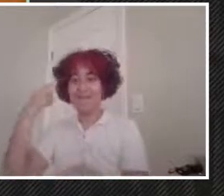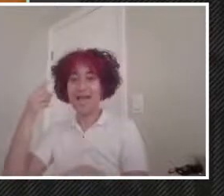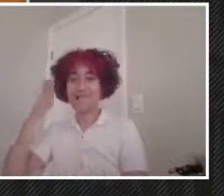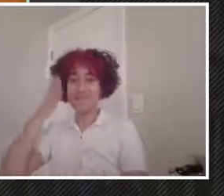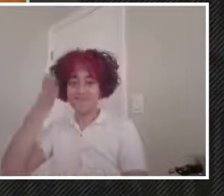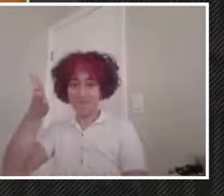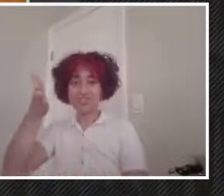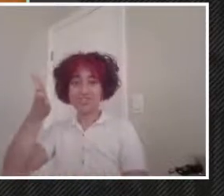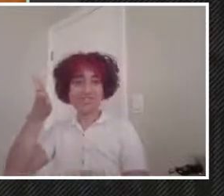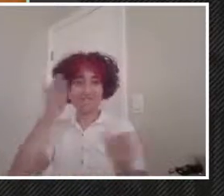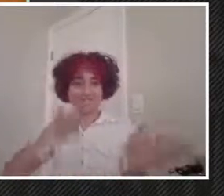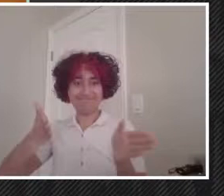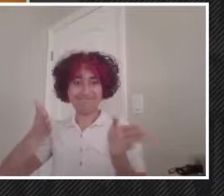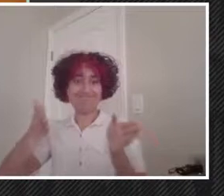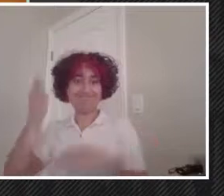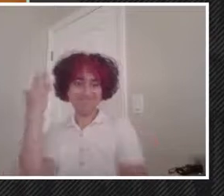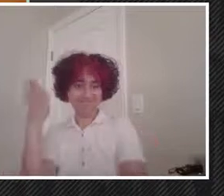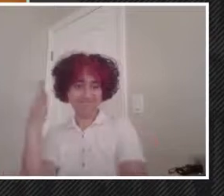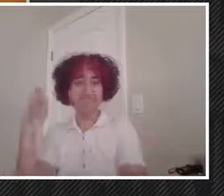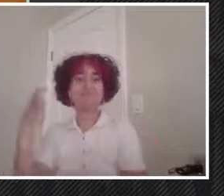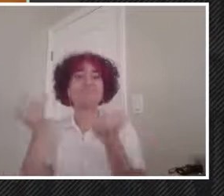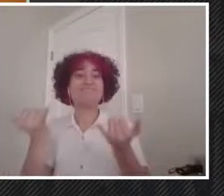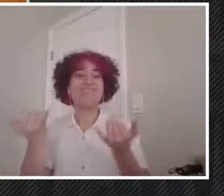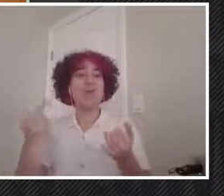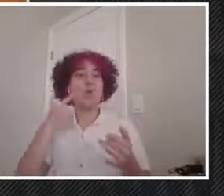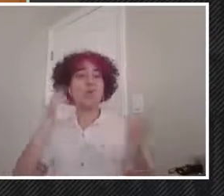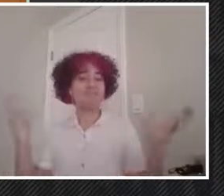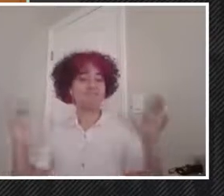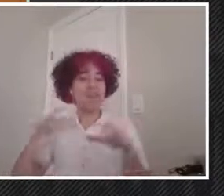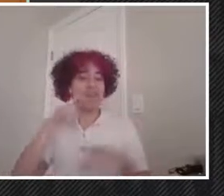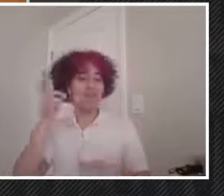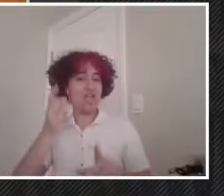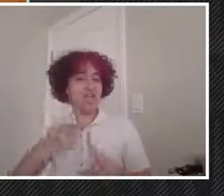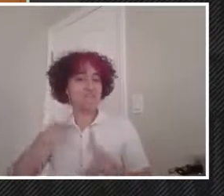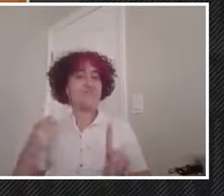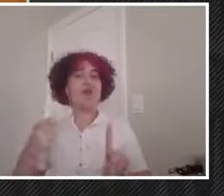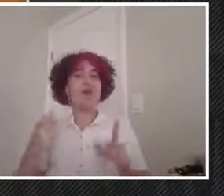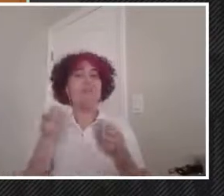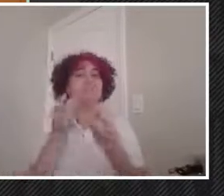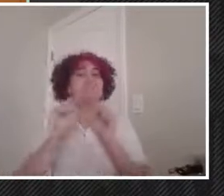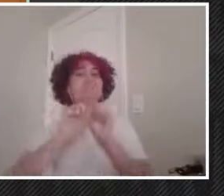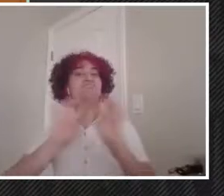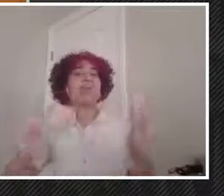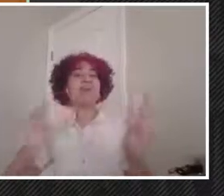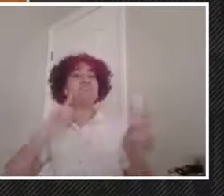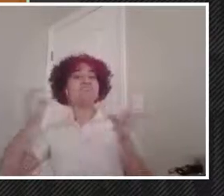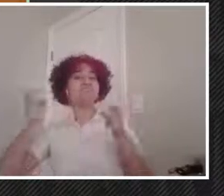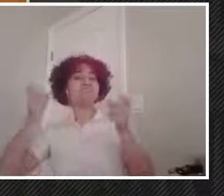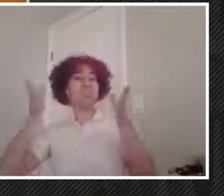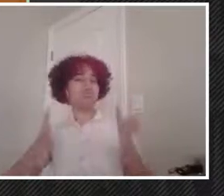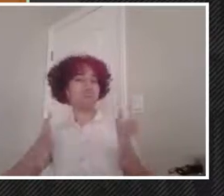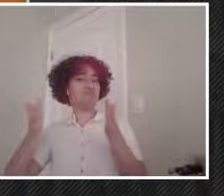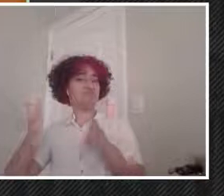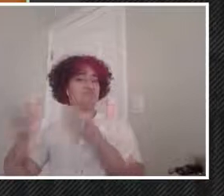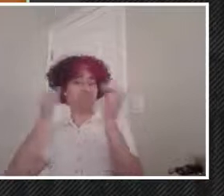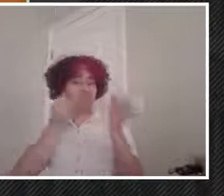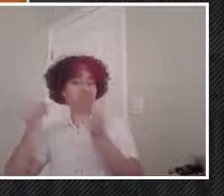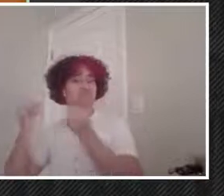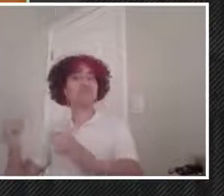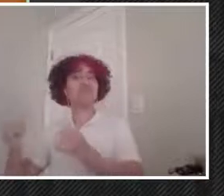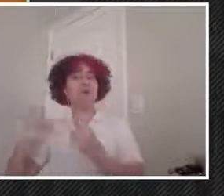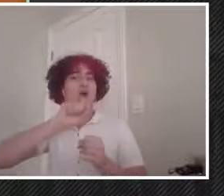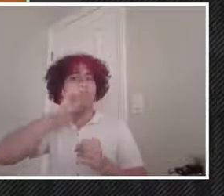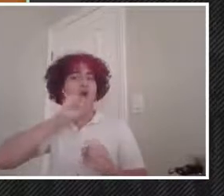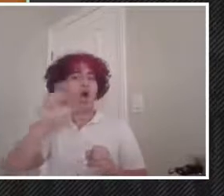Series. Today we are gathering to hear from an esteemed panel of leaders to collectively discuss the future